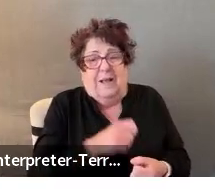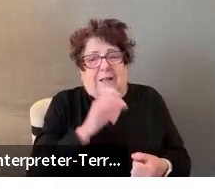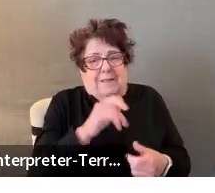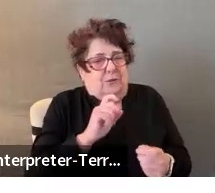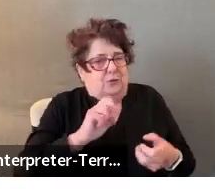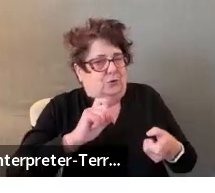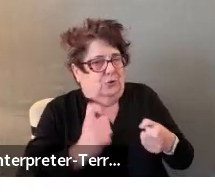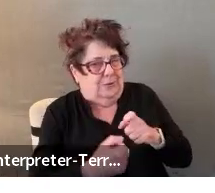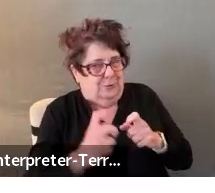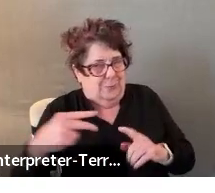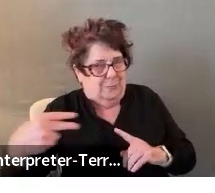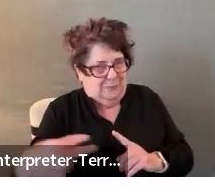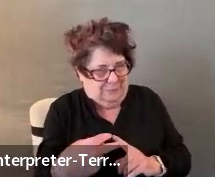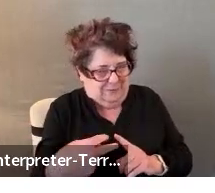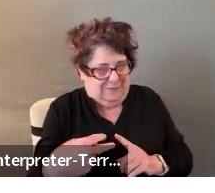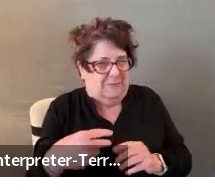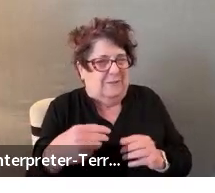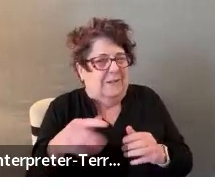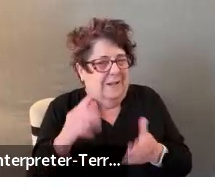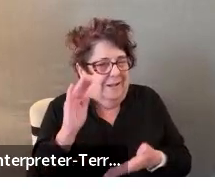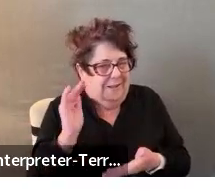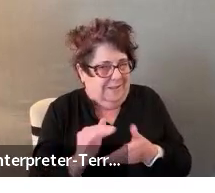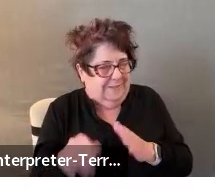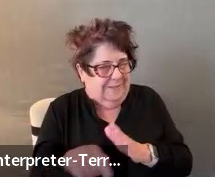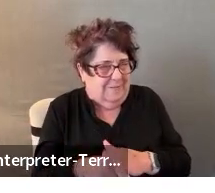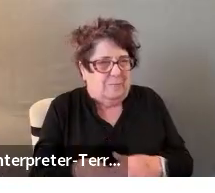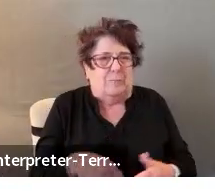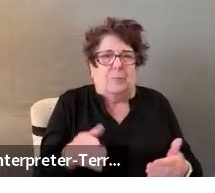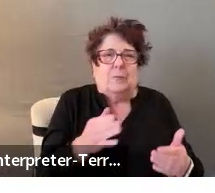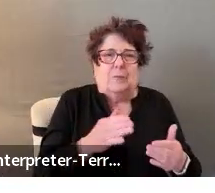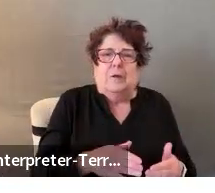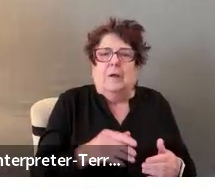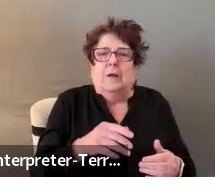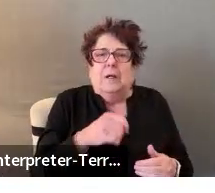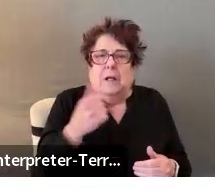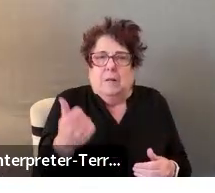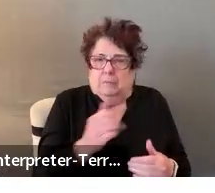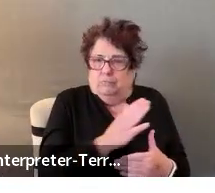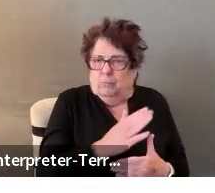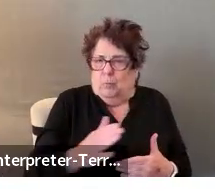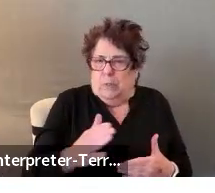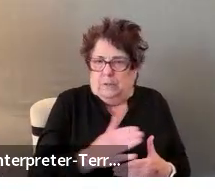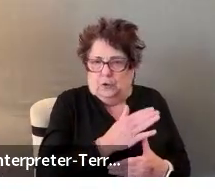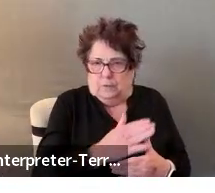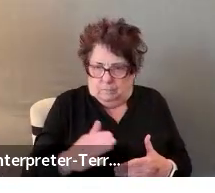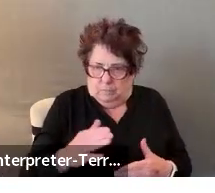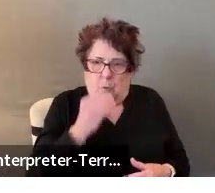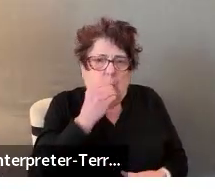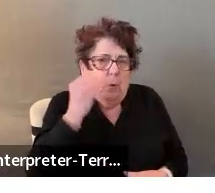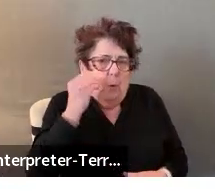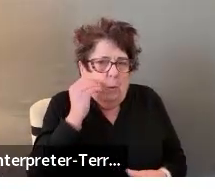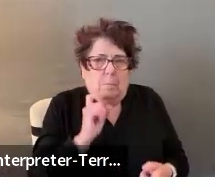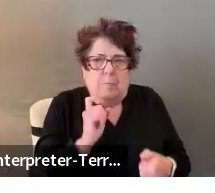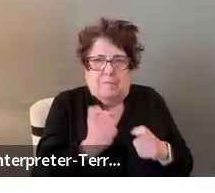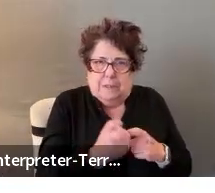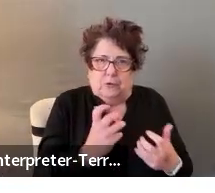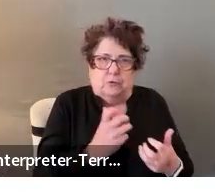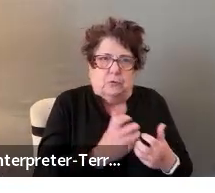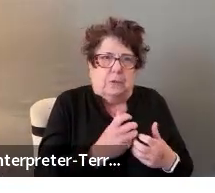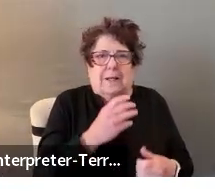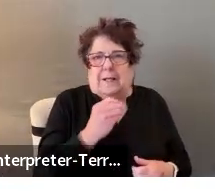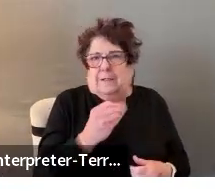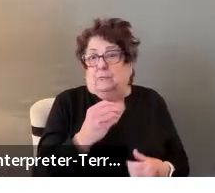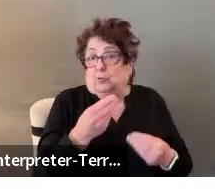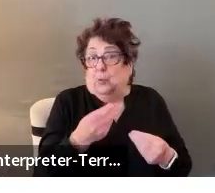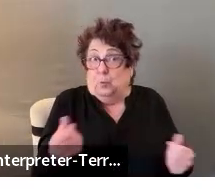Another strategy is to offer a range of home modification and AT solutions. A variety of options and choices with